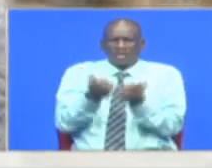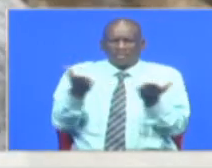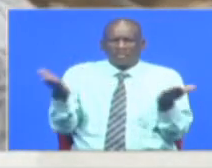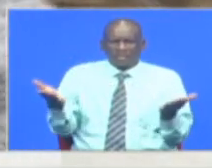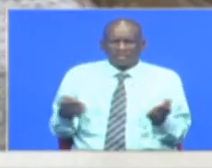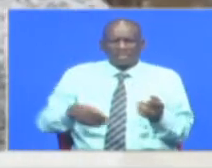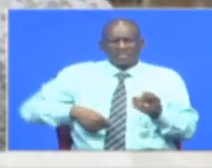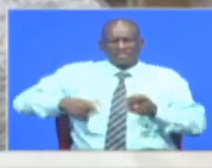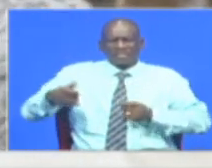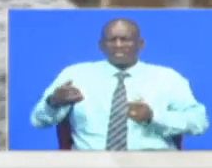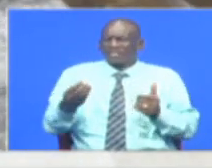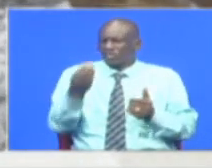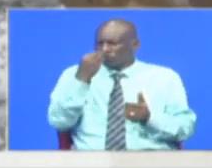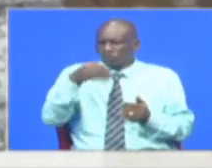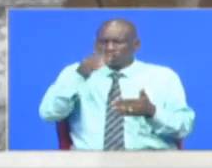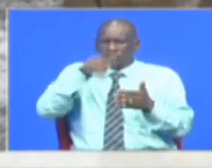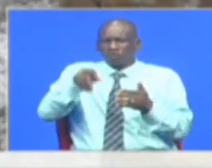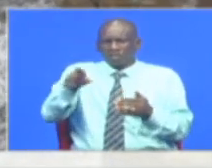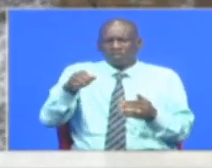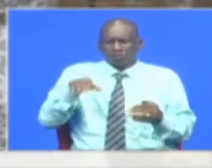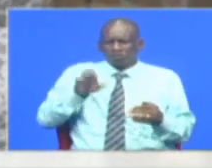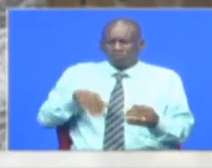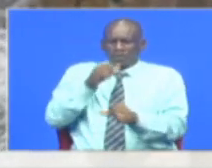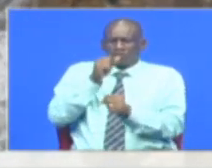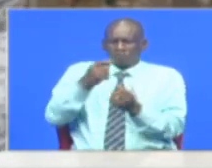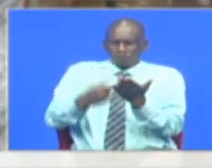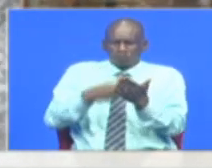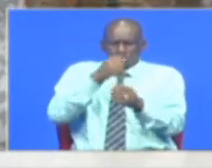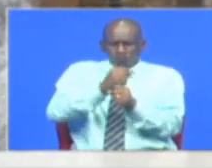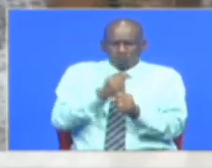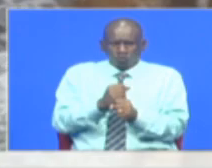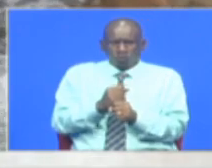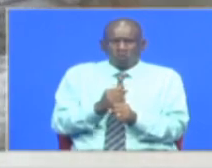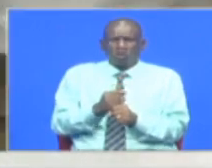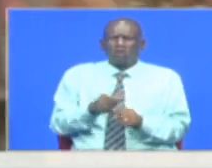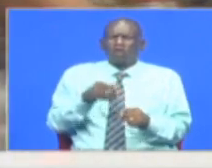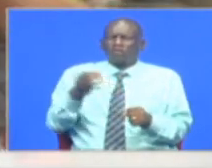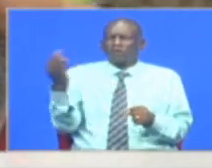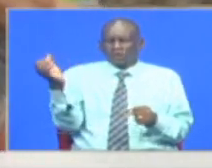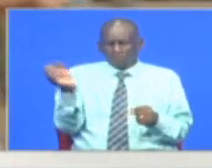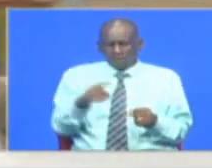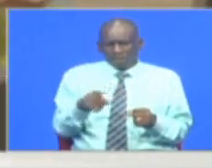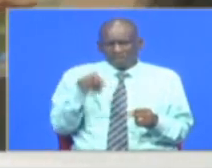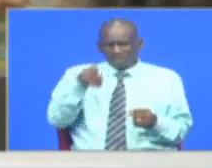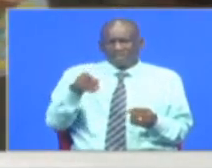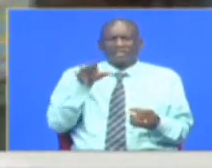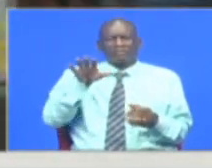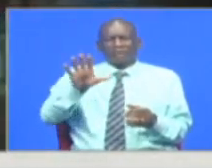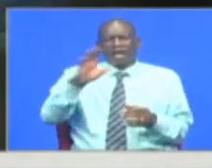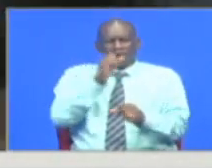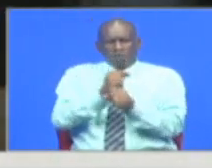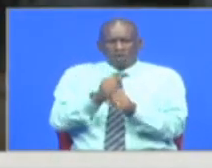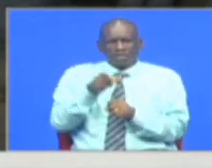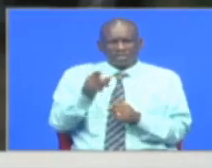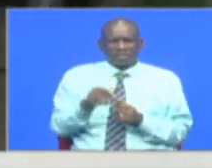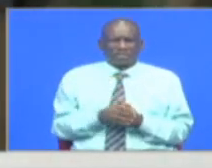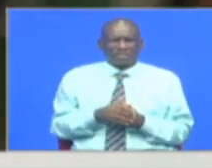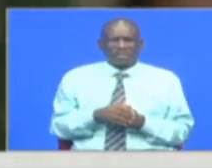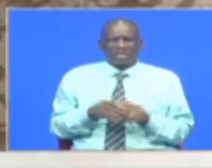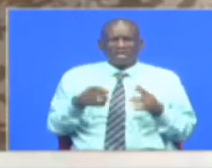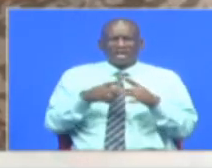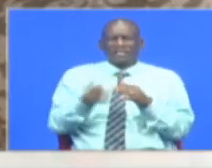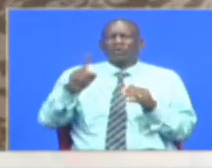food hawking is what Sylvia does for a living. For 3 months, this has been her hustle. So I start on one